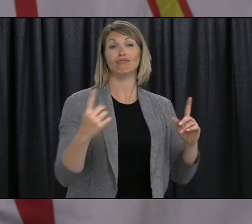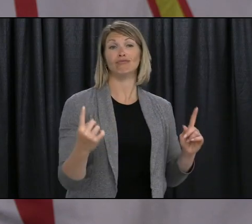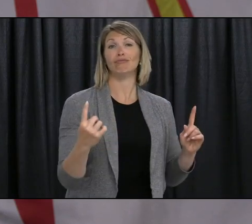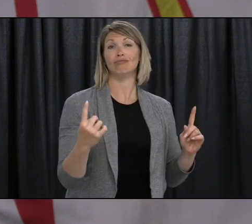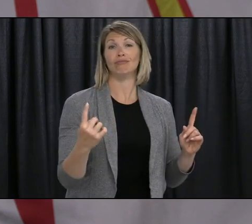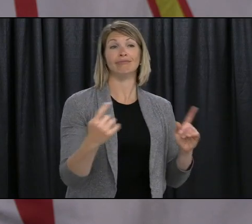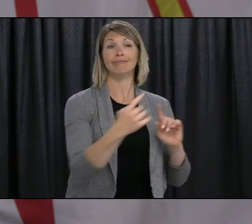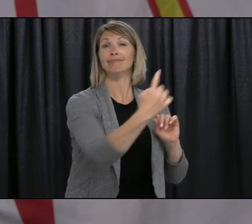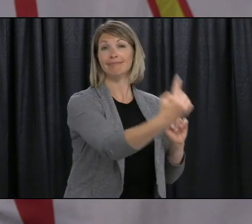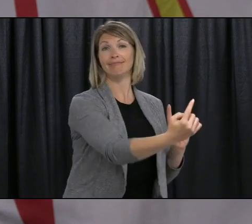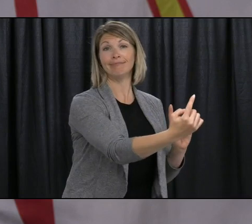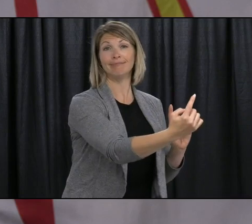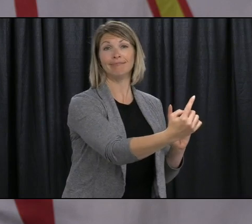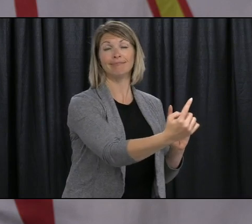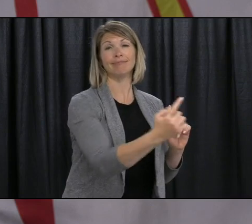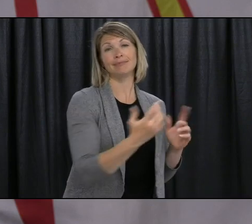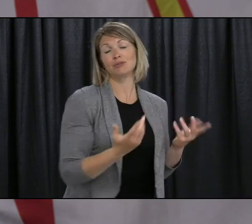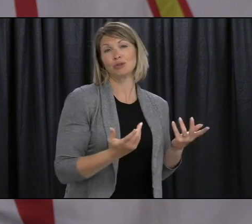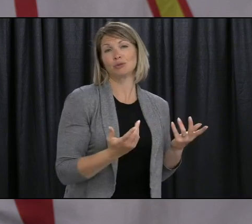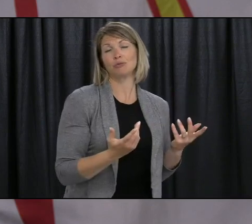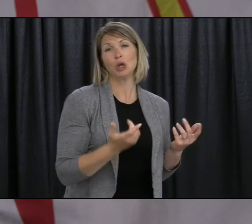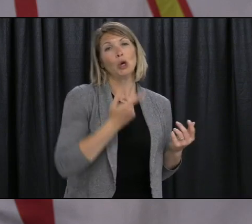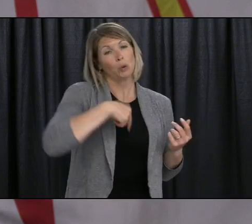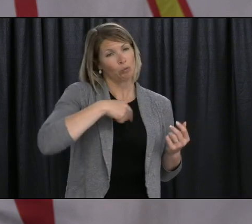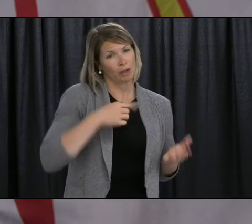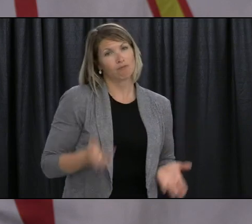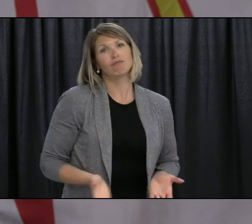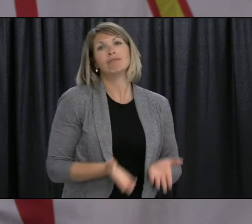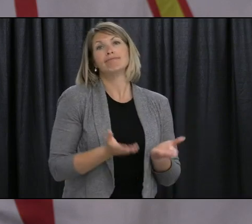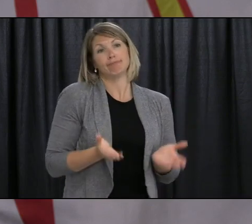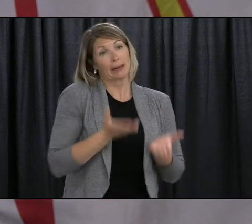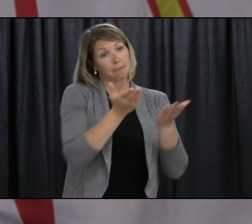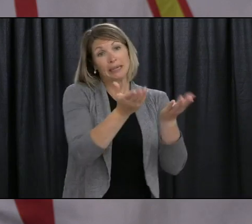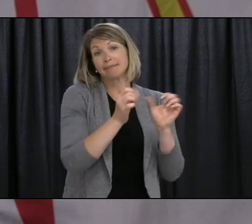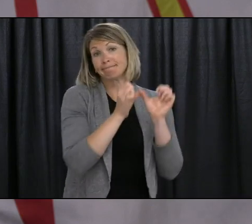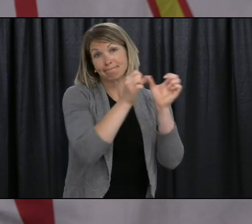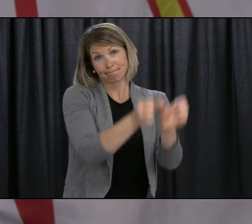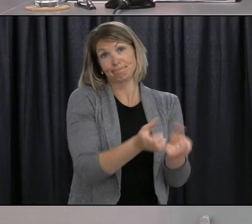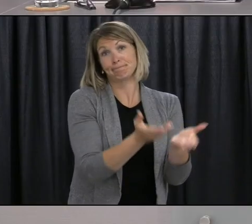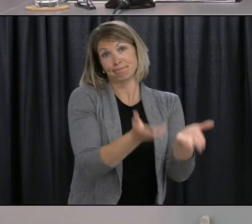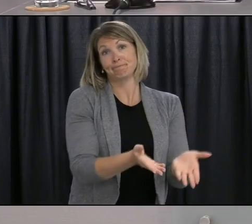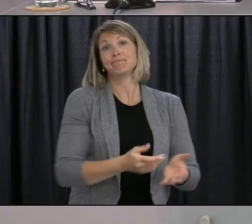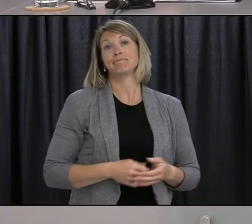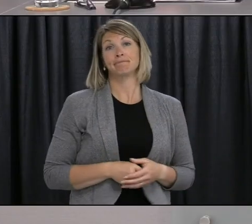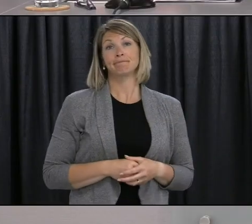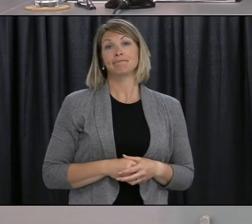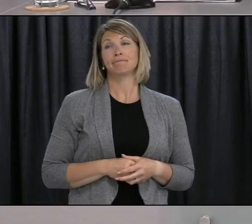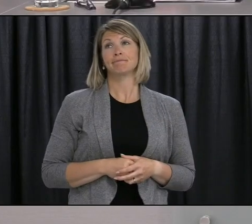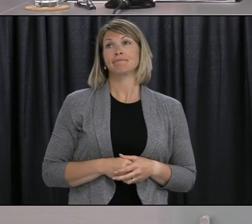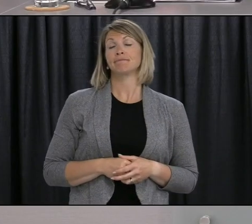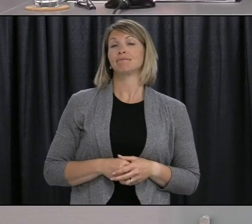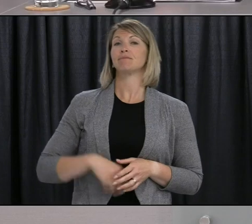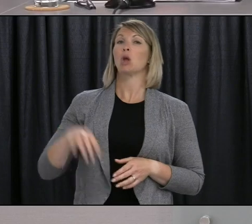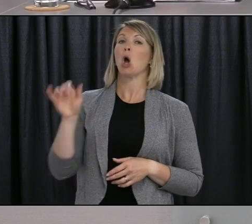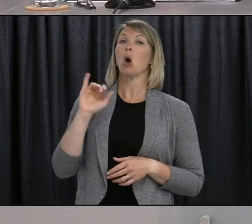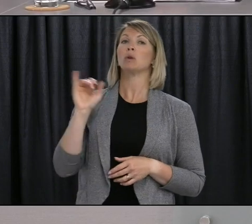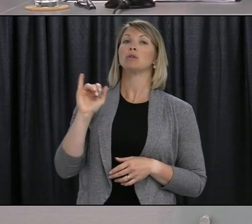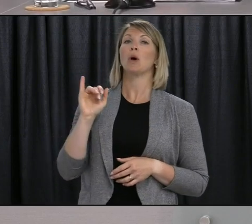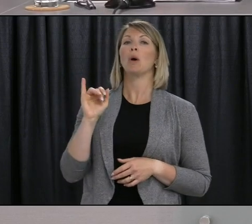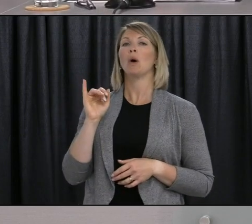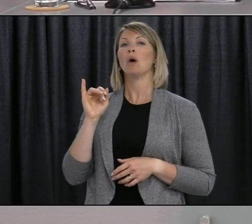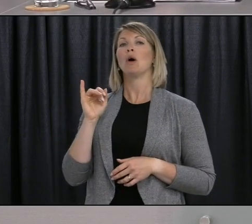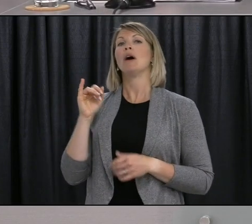distance from other groups, then that's what we're recommending that people do. So if you look Okay. at the Sorry. news that would come from